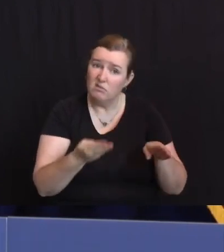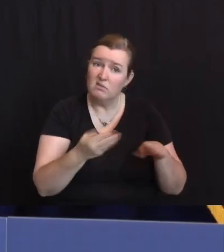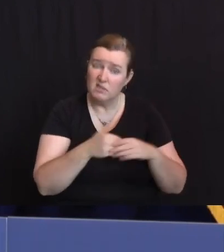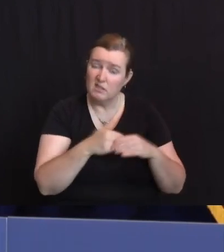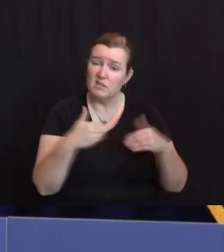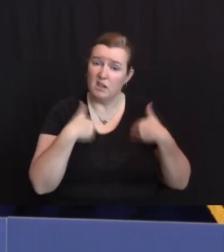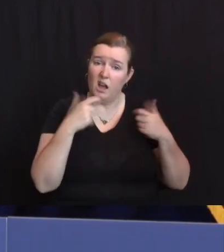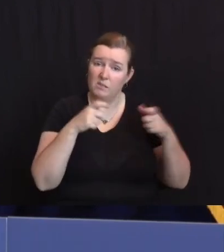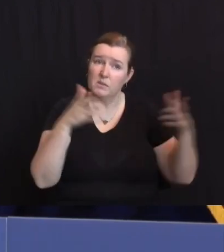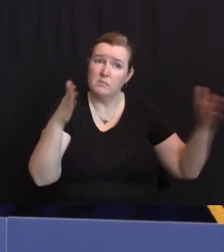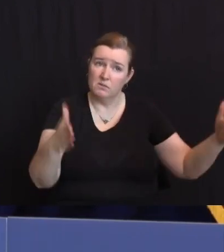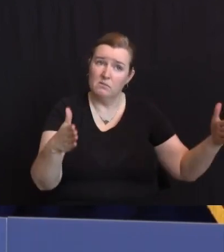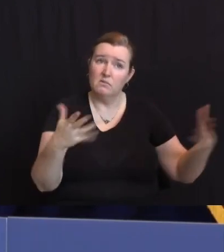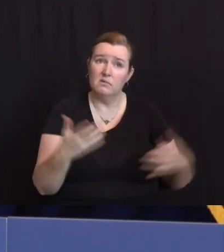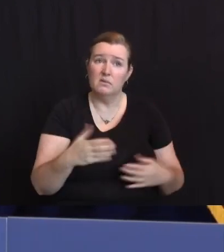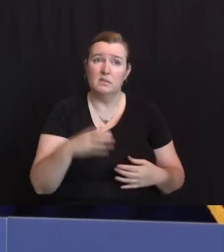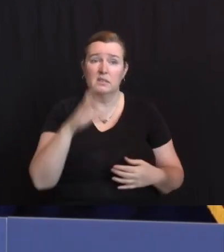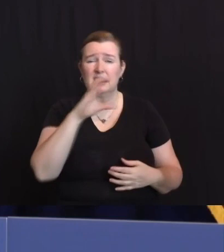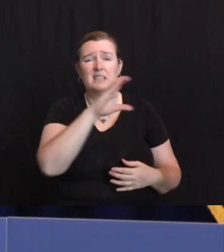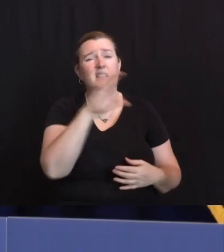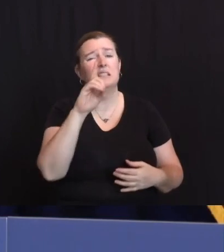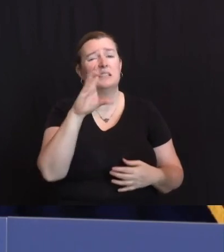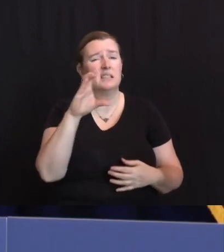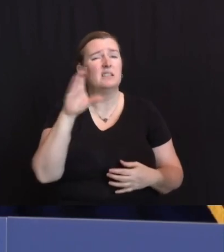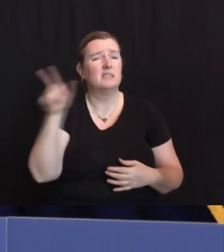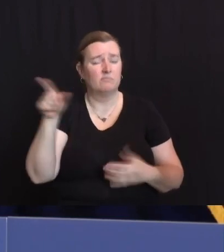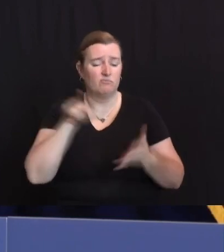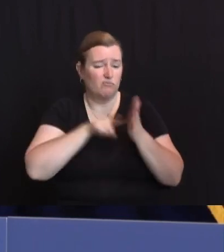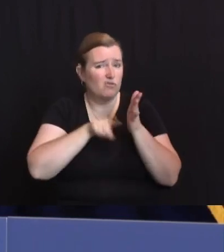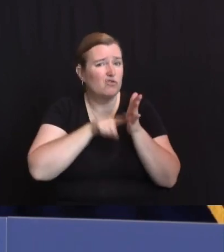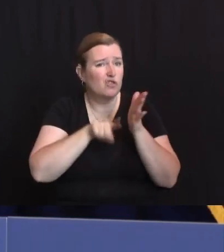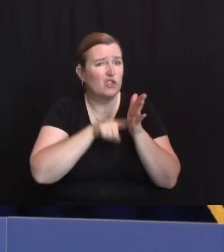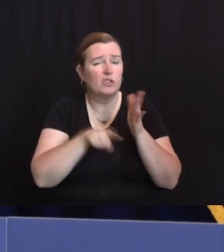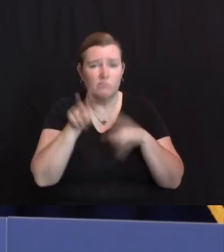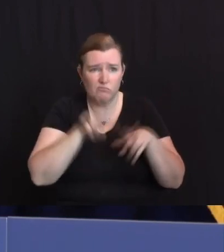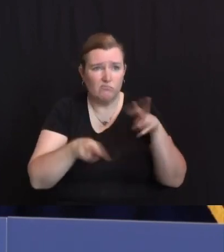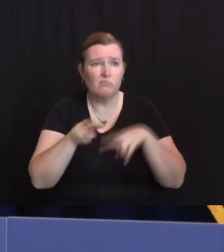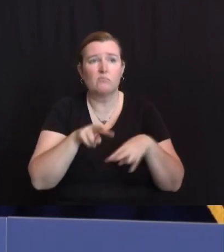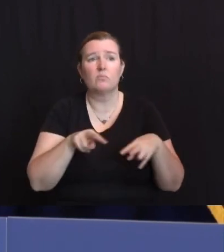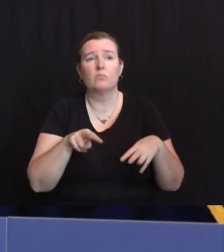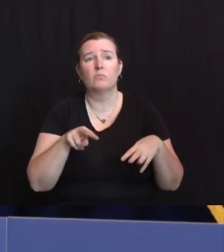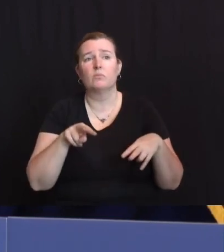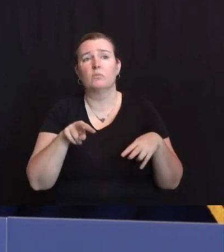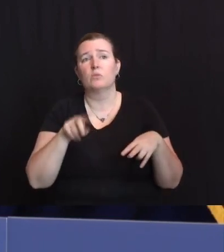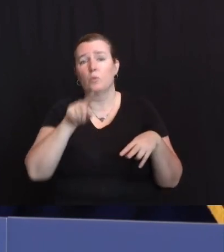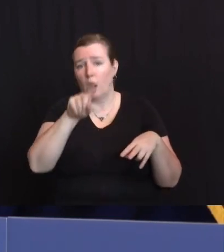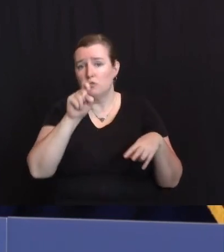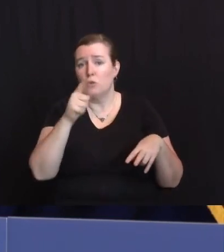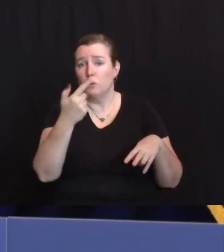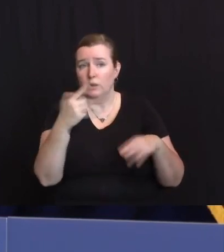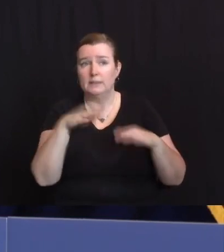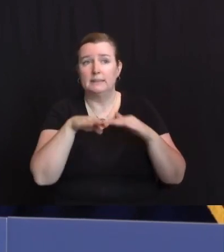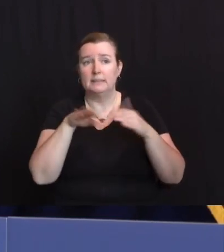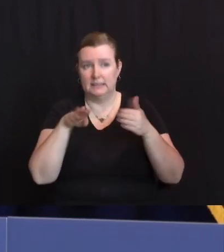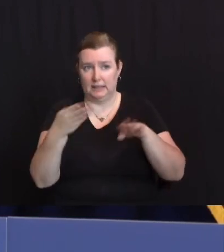yesterday examined 121 deaths among individuals under the age of